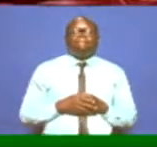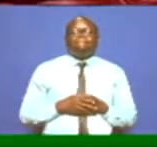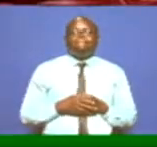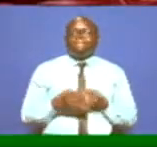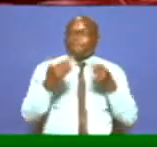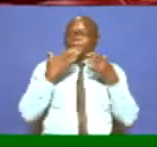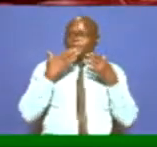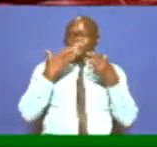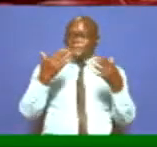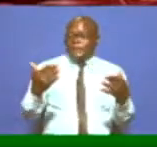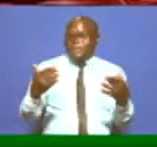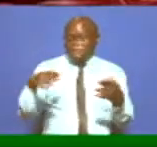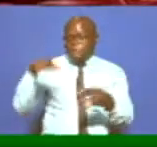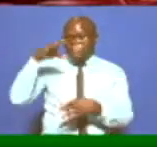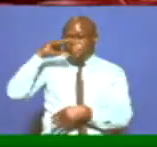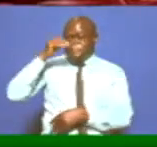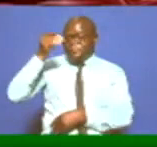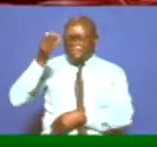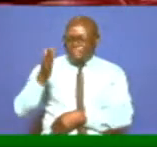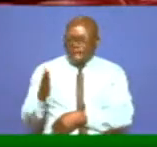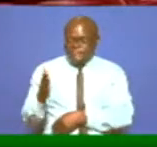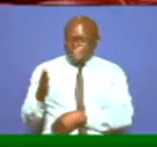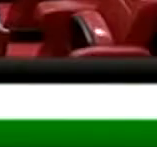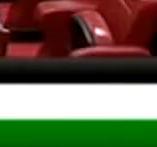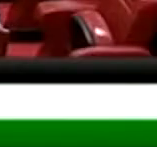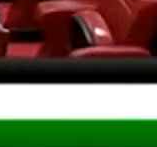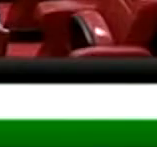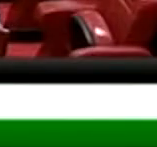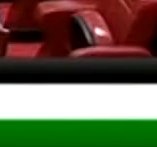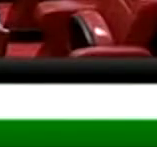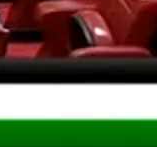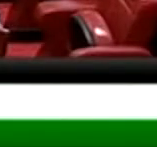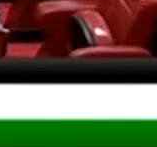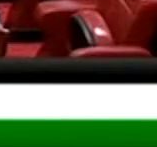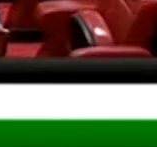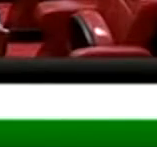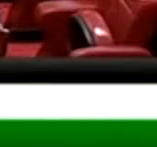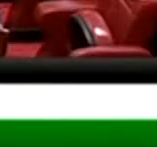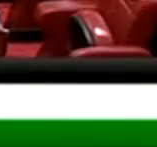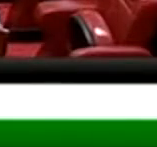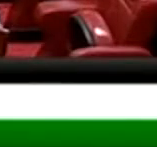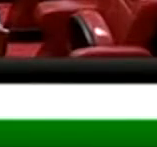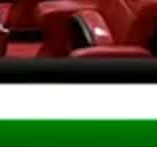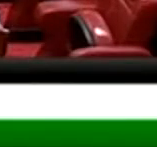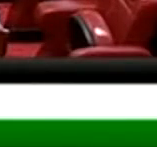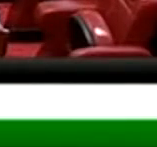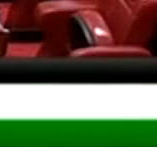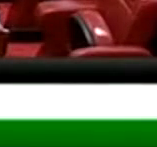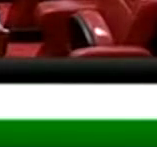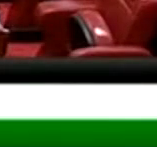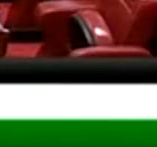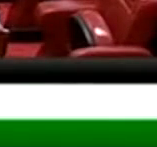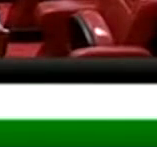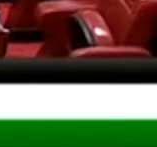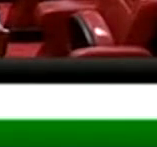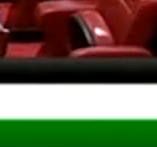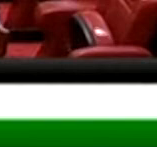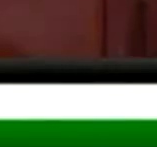Thank you, Mr. Speaker. Mr. Speaker, I think I must thank Honorable Keter for bringing up this